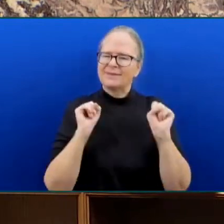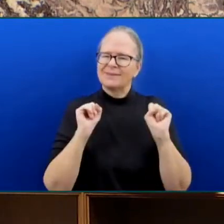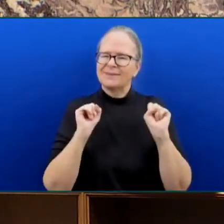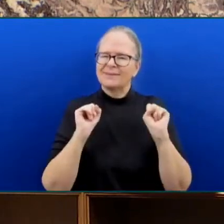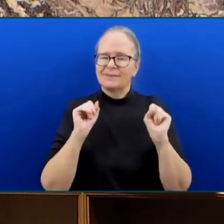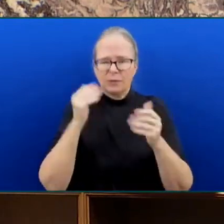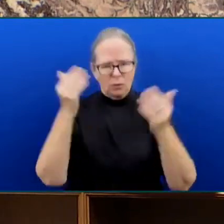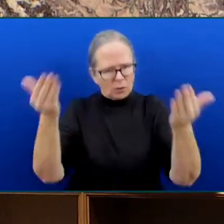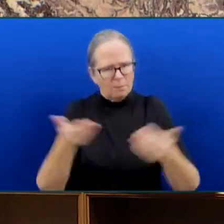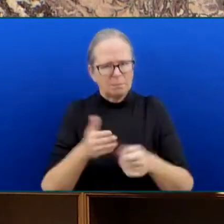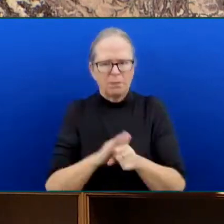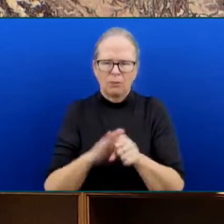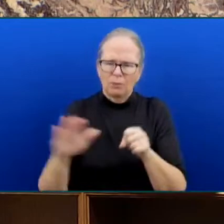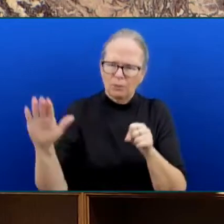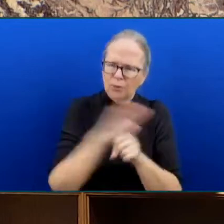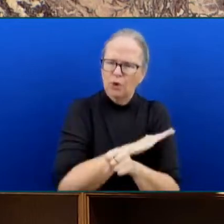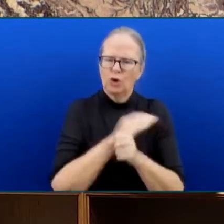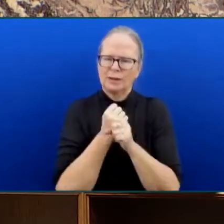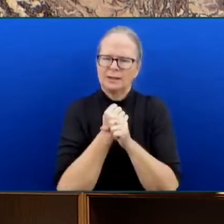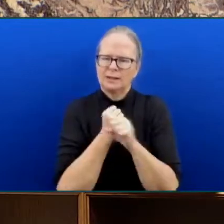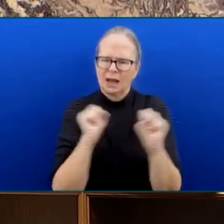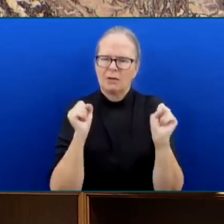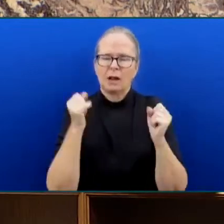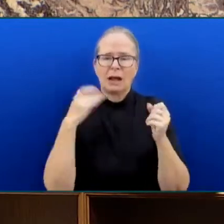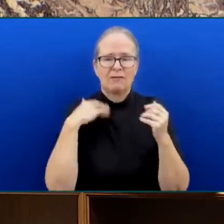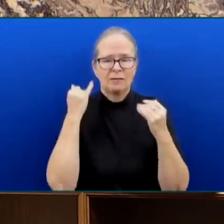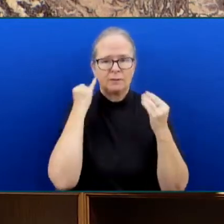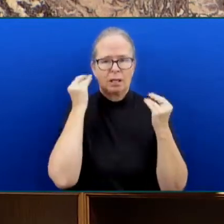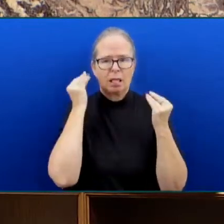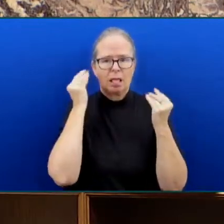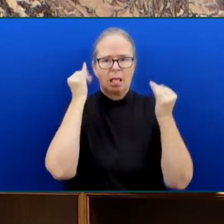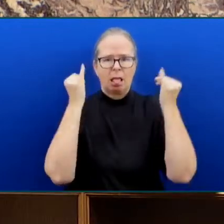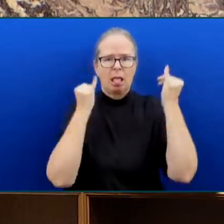as elected representatives in our province. Thank you, Mr. Speaker.